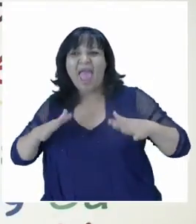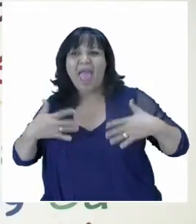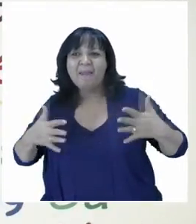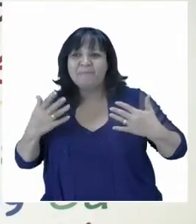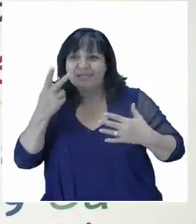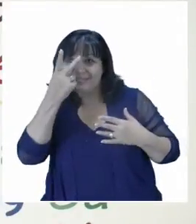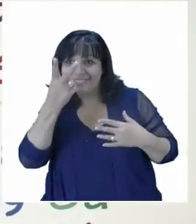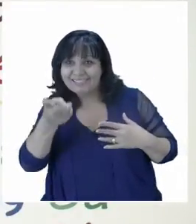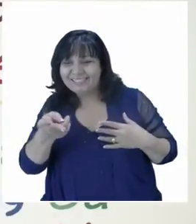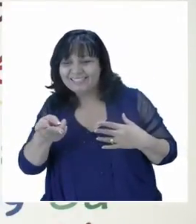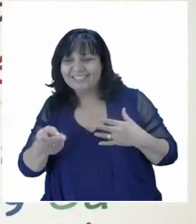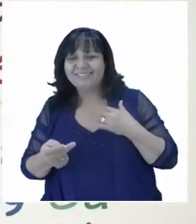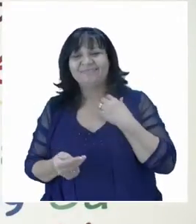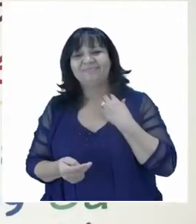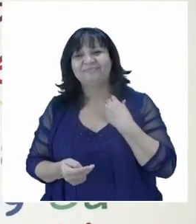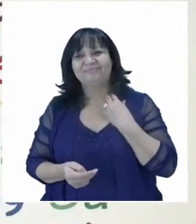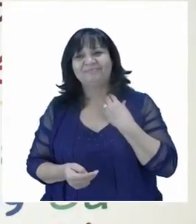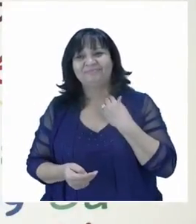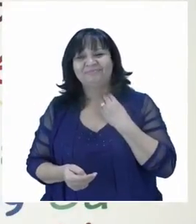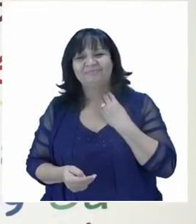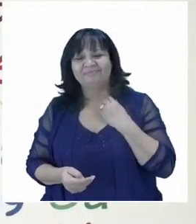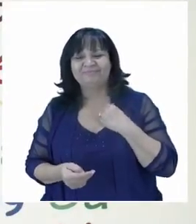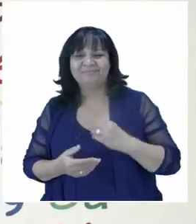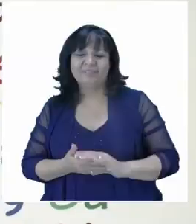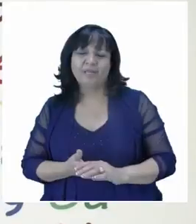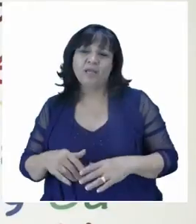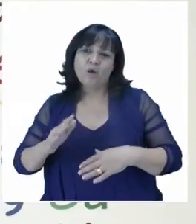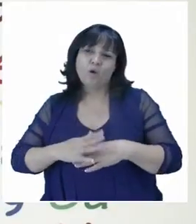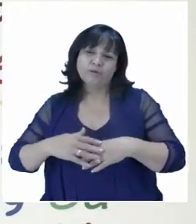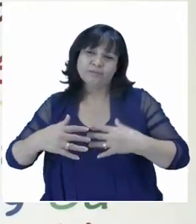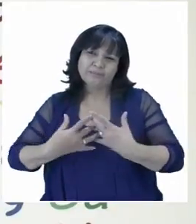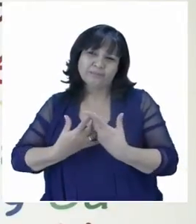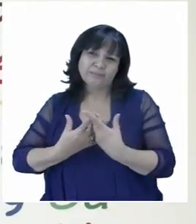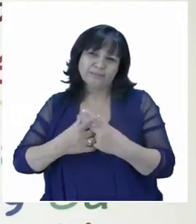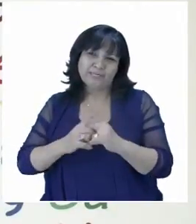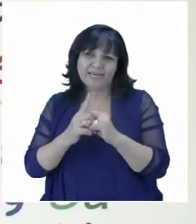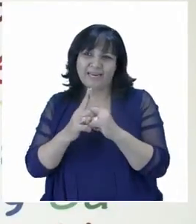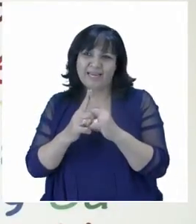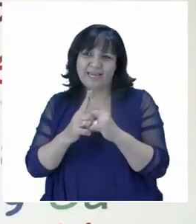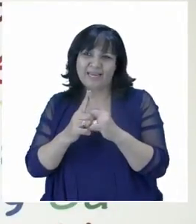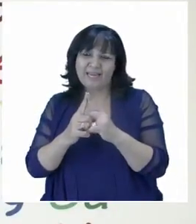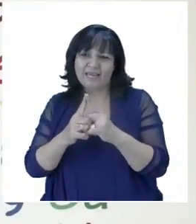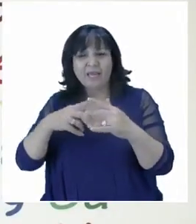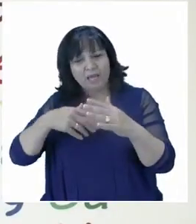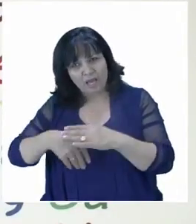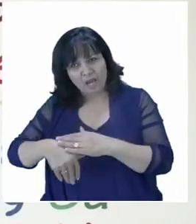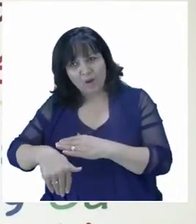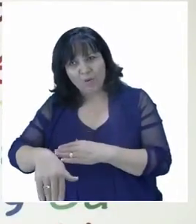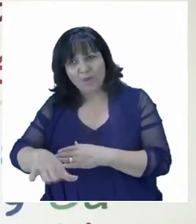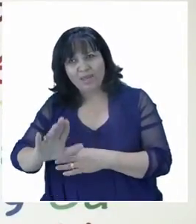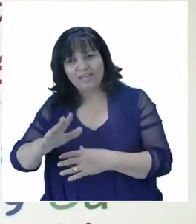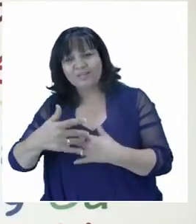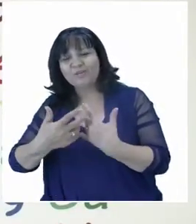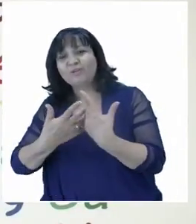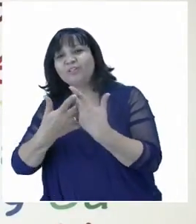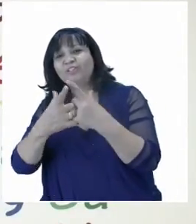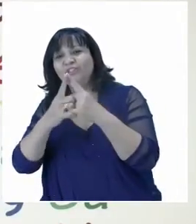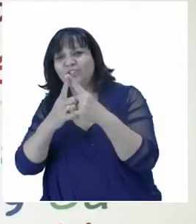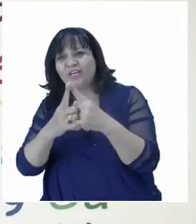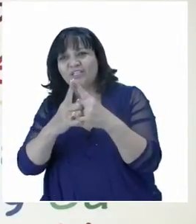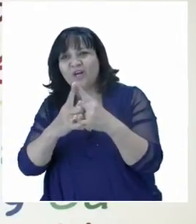then lastly, on Sunday, I am going to church with